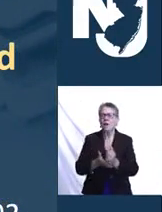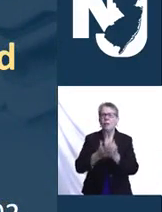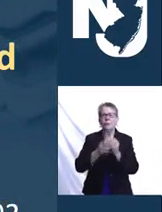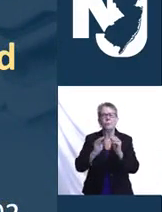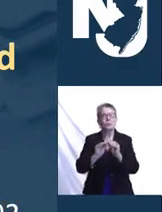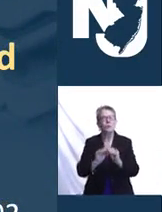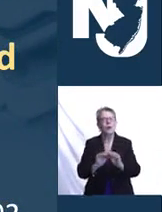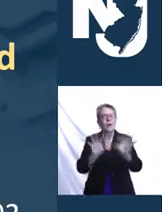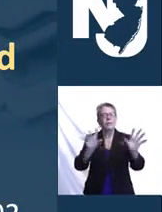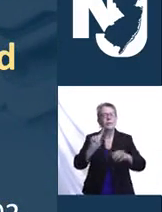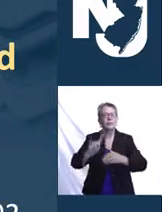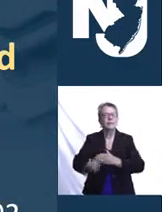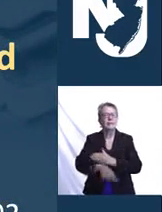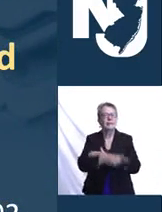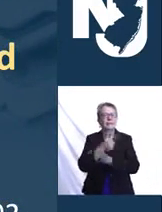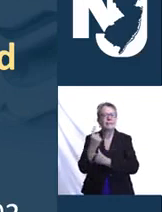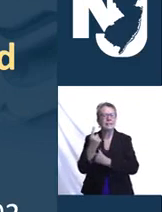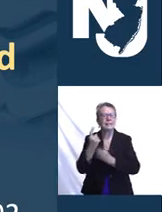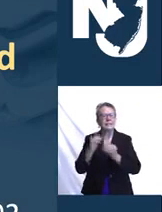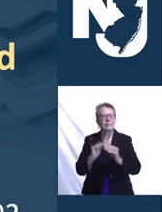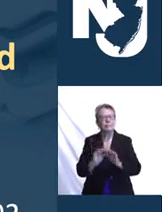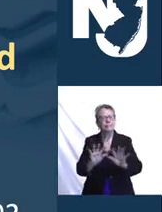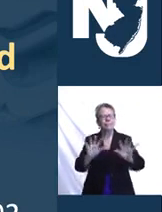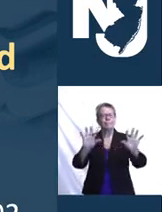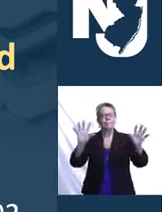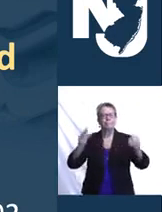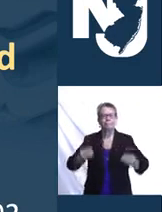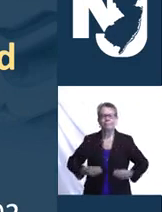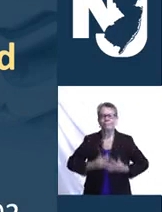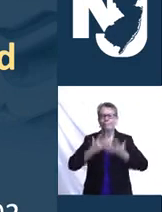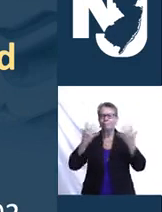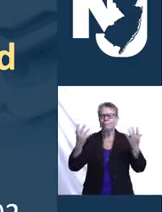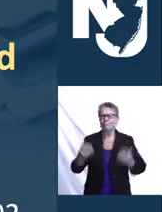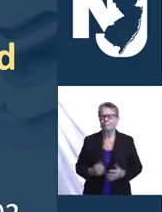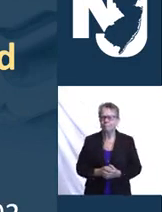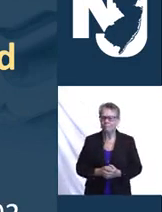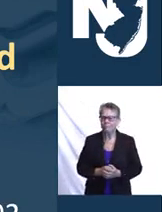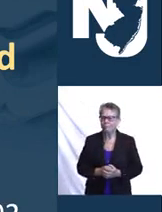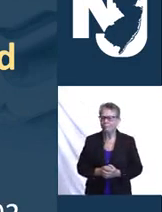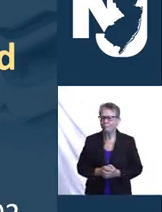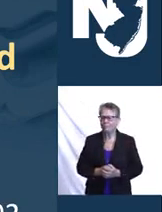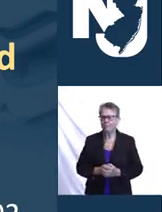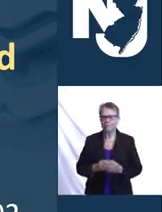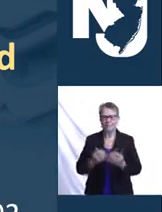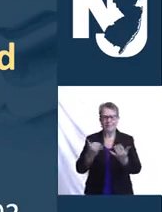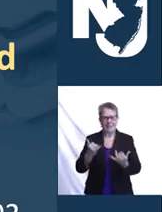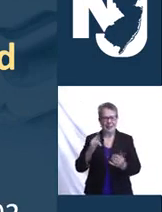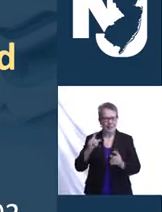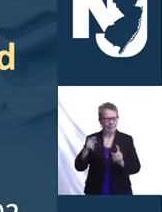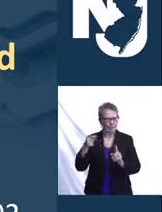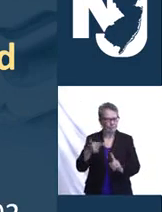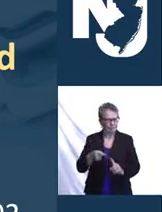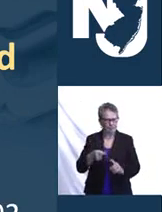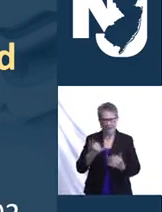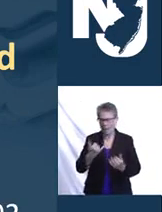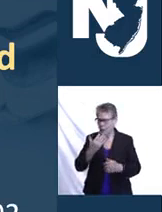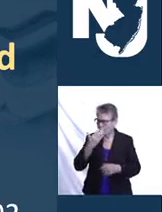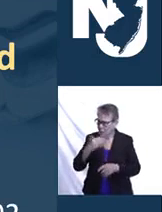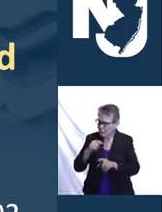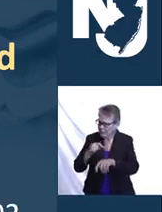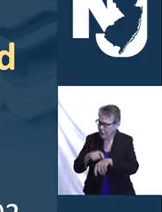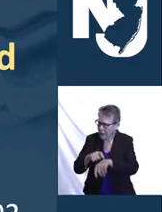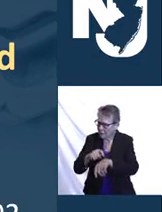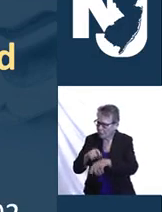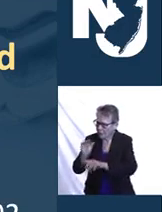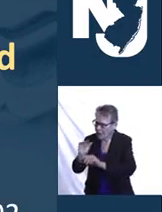this is a good time to note the importance of everyone who is currently eligible to sign up for and get your booster